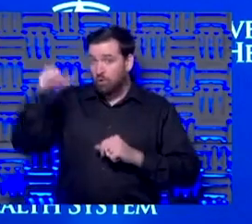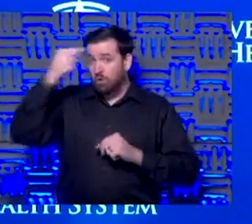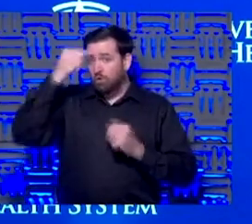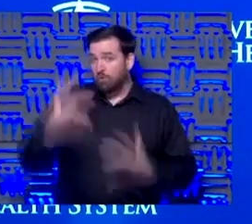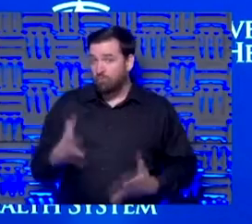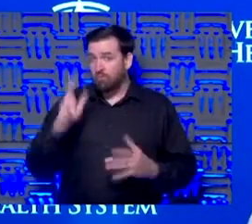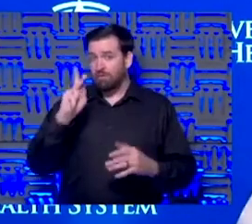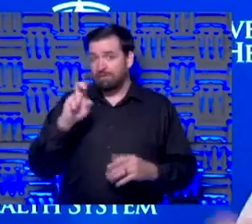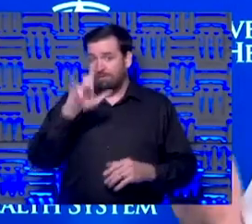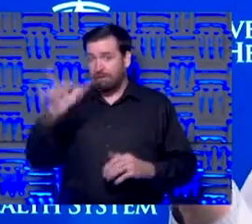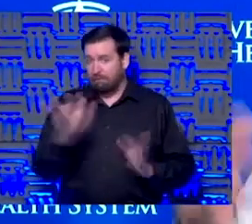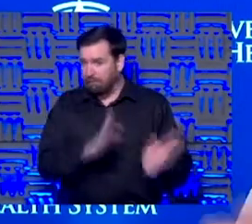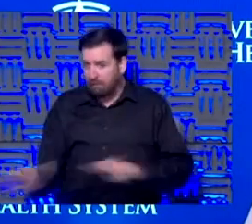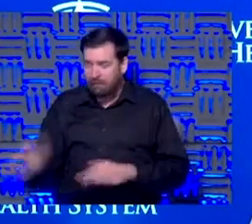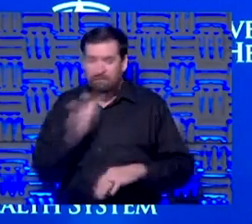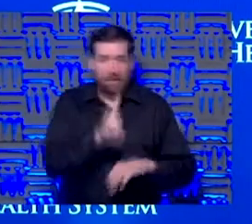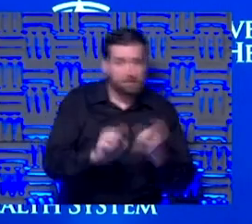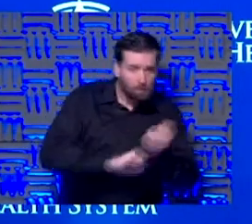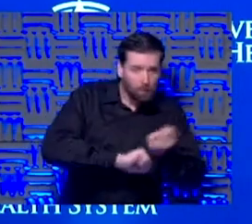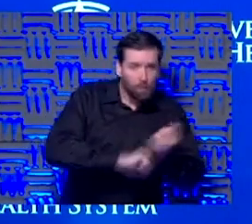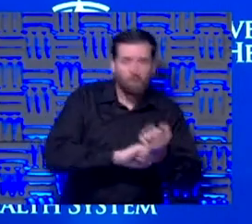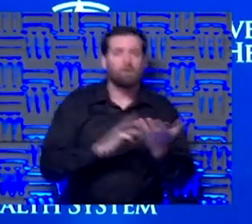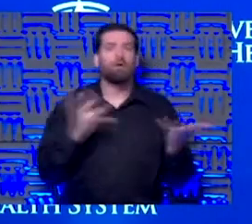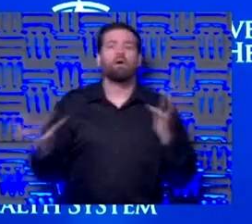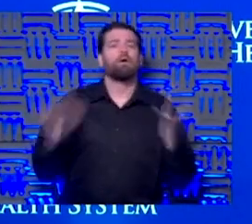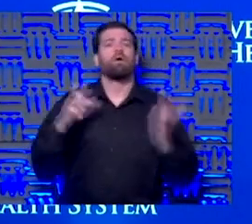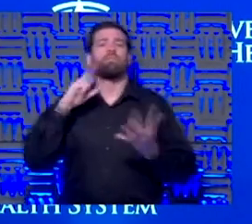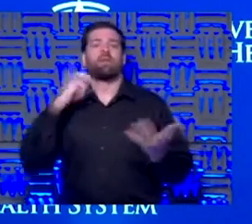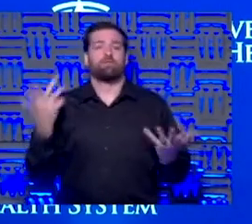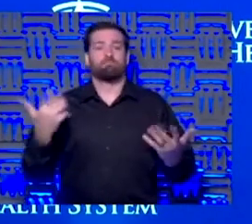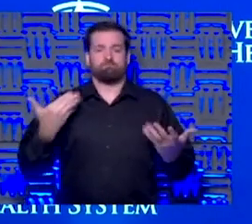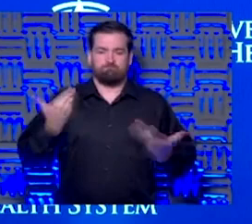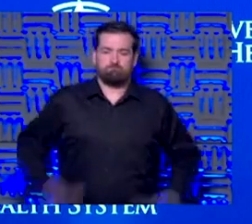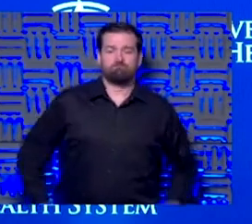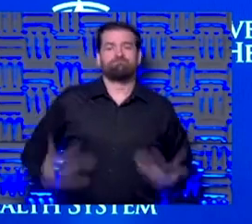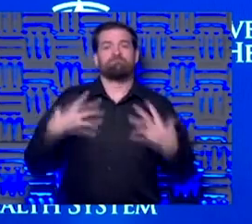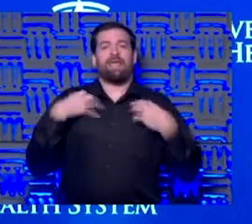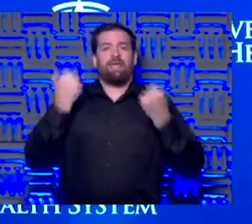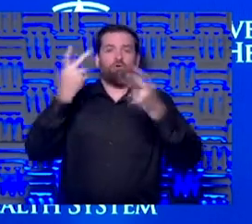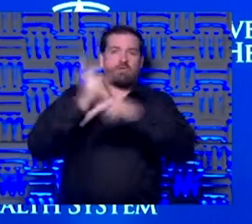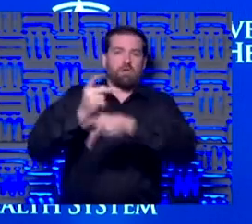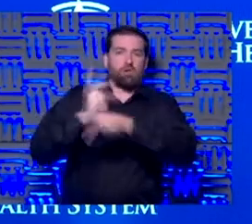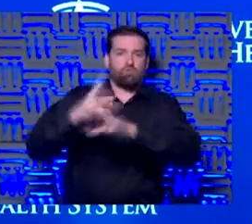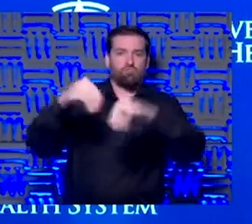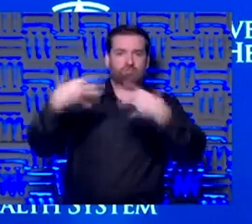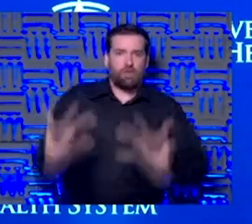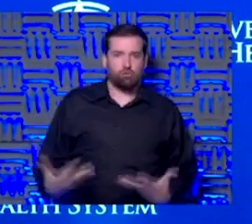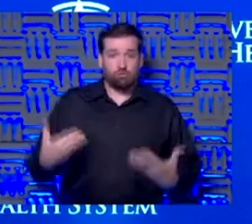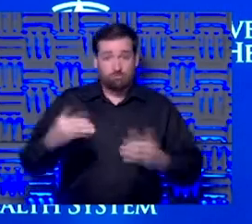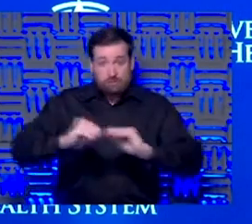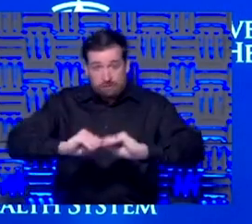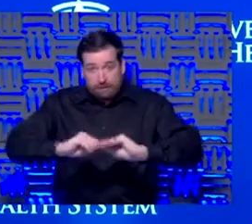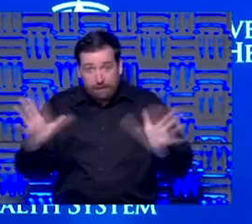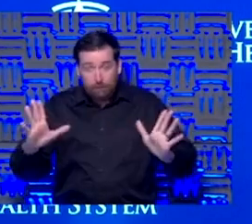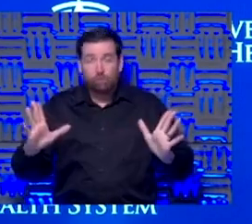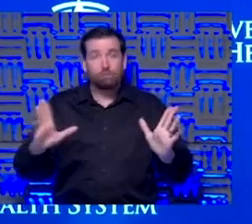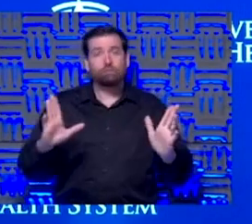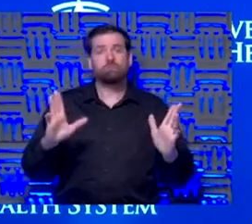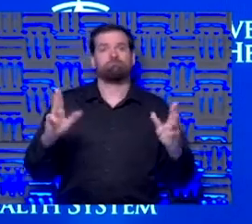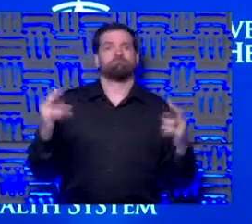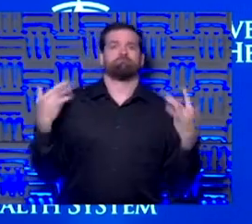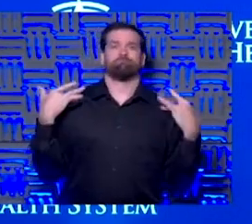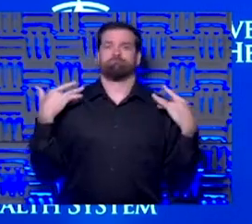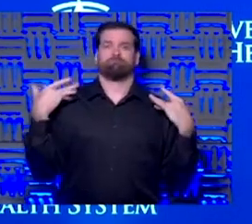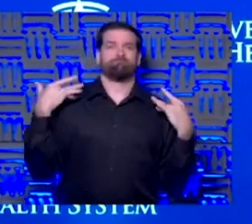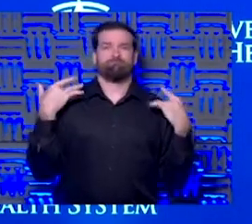support Governor Kelly's plan? Where do you guys land on that? And, you know, we are a healthcare provider. And to be clear, we're going to try and stay as best we can in